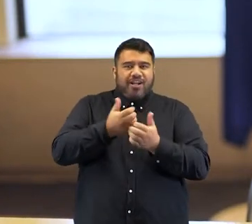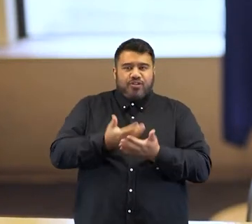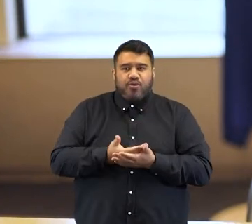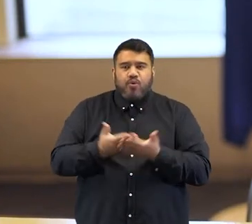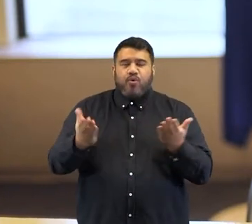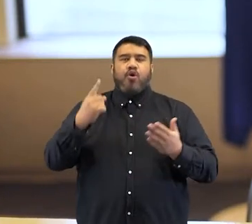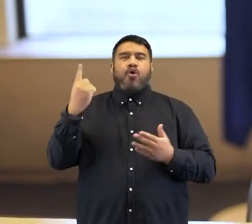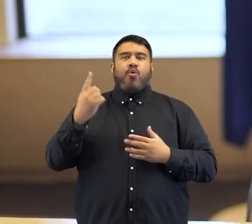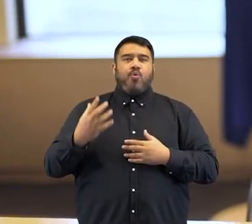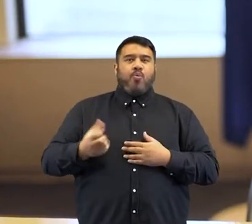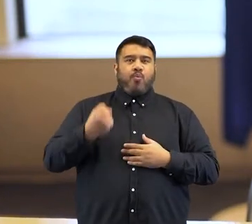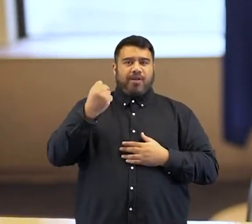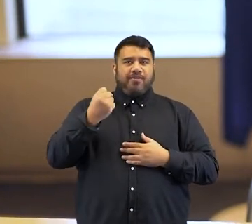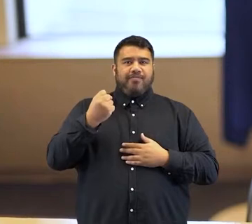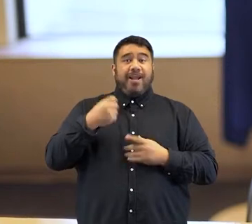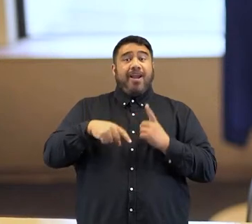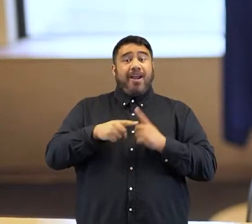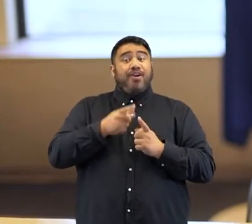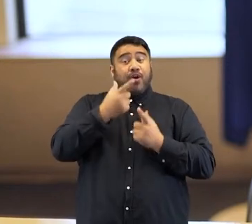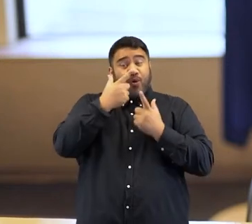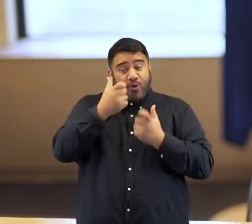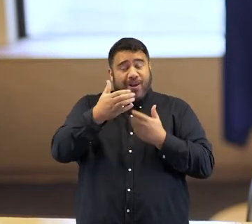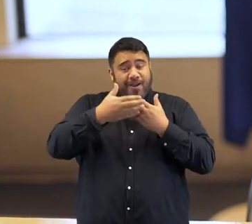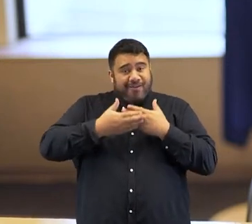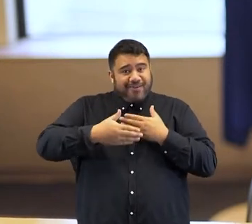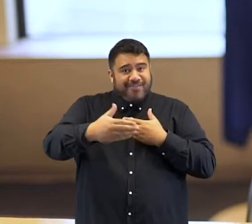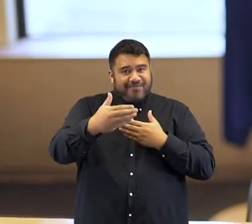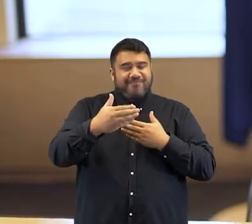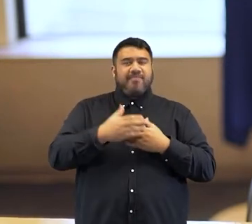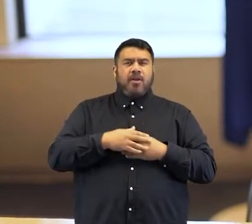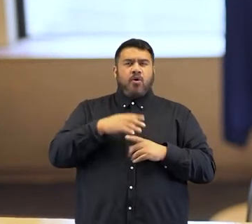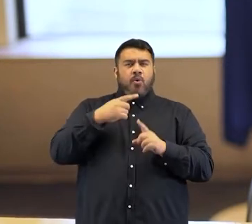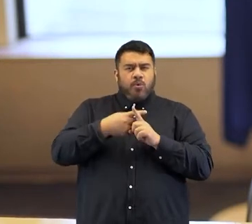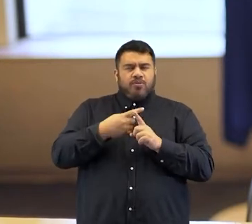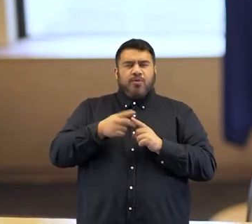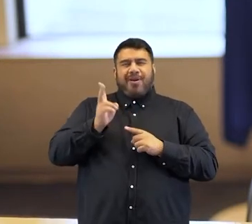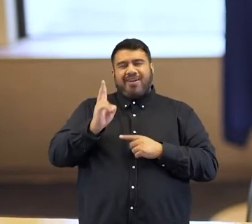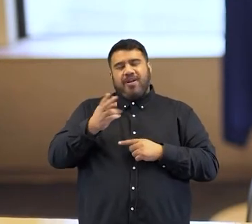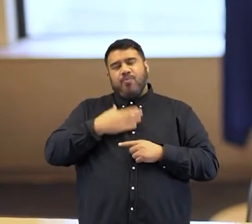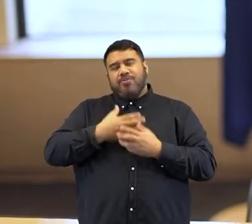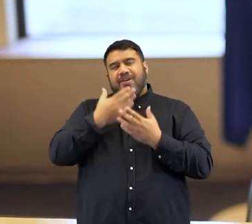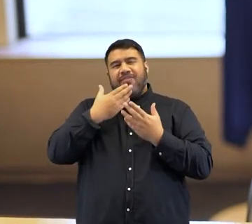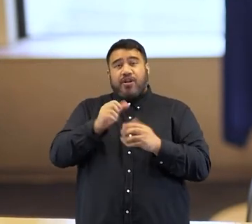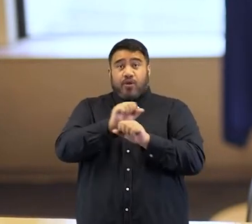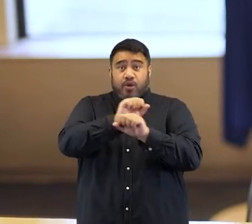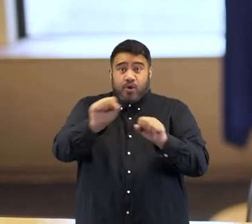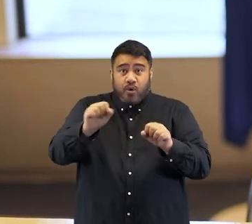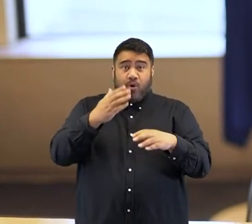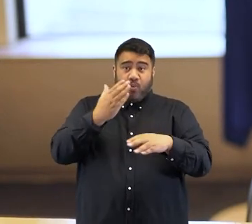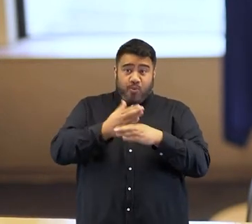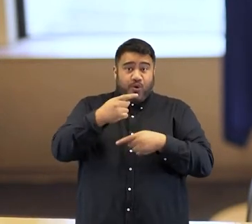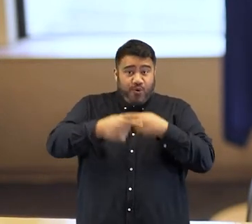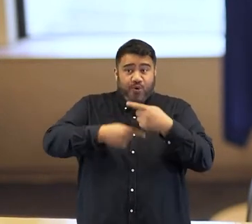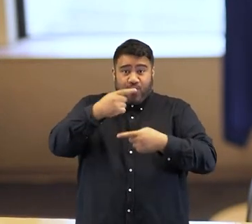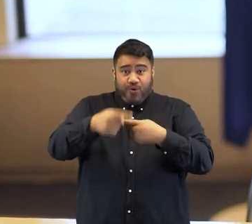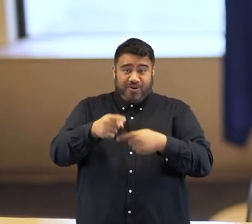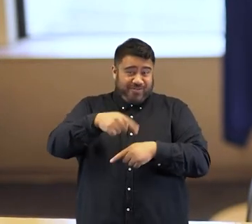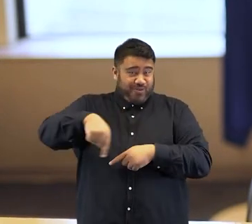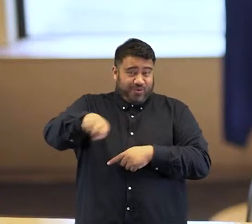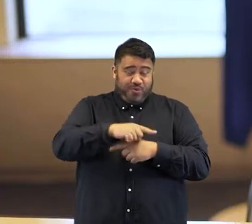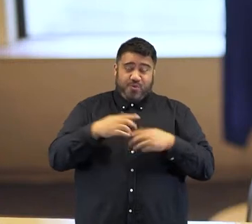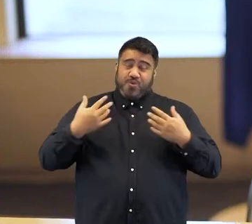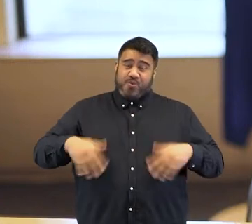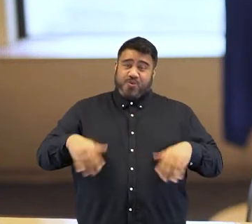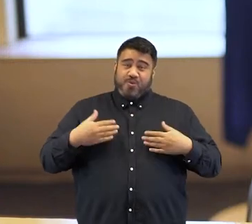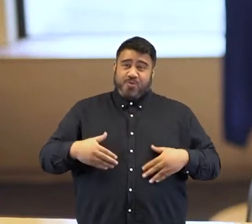I extend my congratulations to all the prize winners and wish them all well. And I just once again want to thank you for the